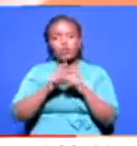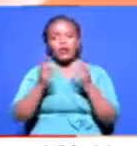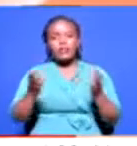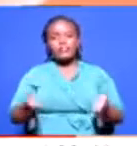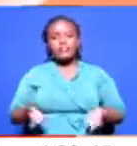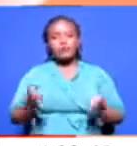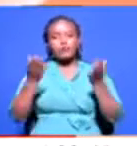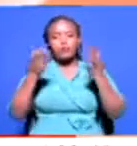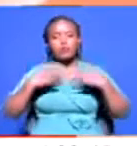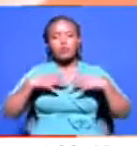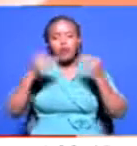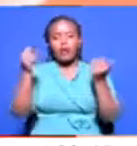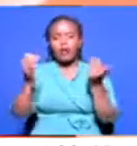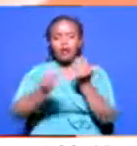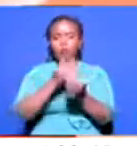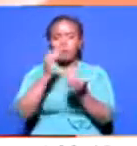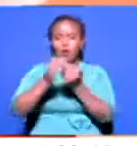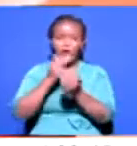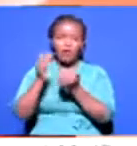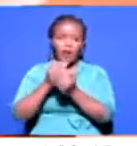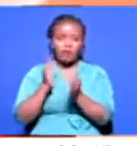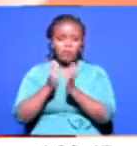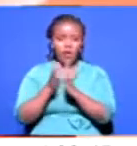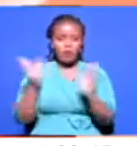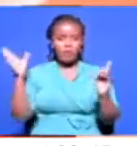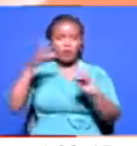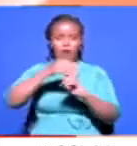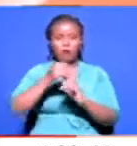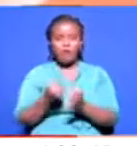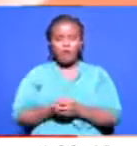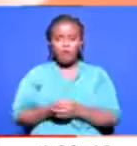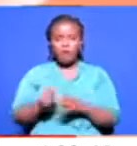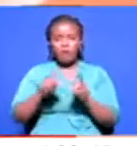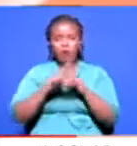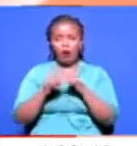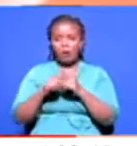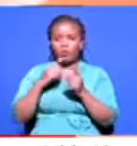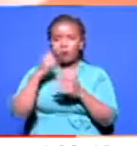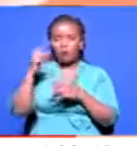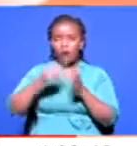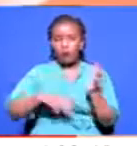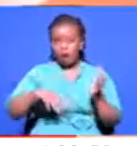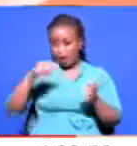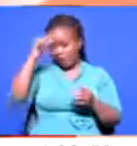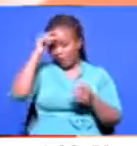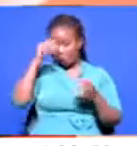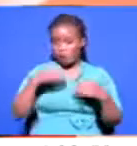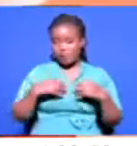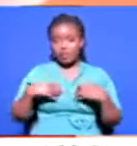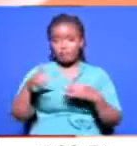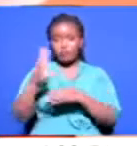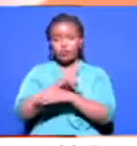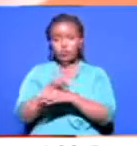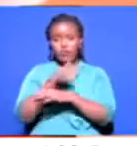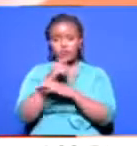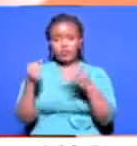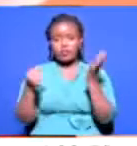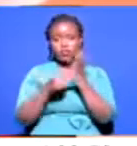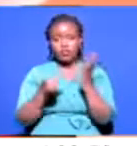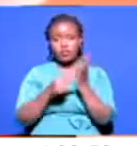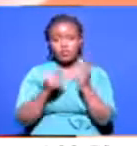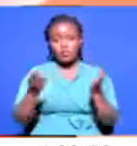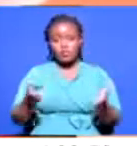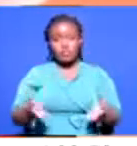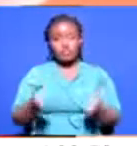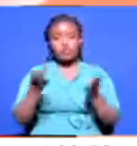healthcare delivery and outcomes. Dr. Aman says even though the government has employed the use of technology in scaling up of health